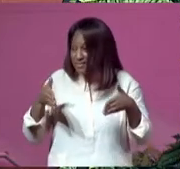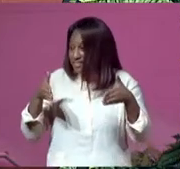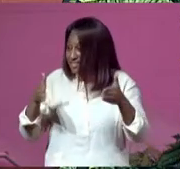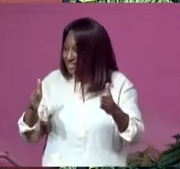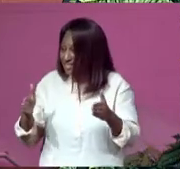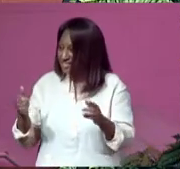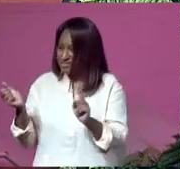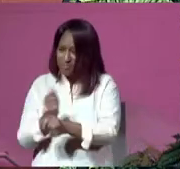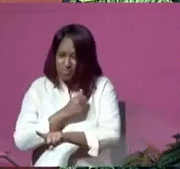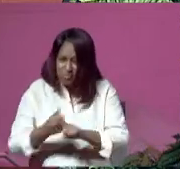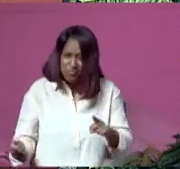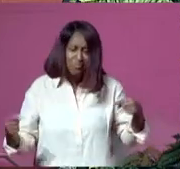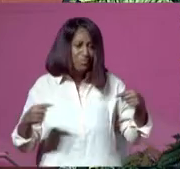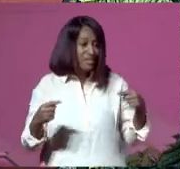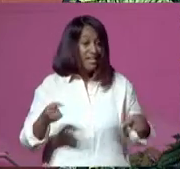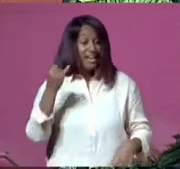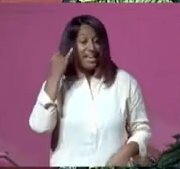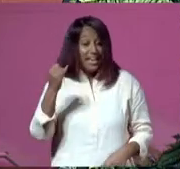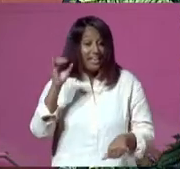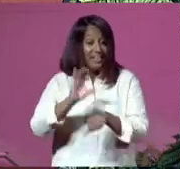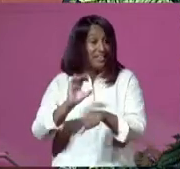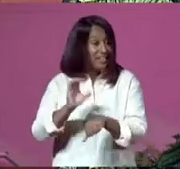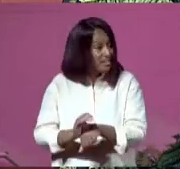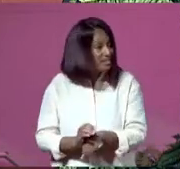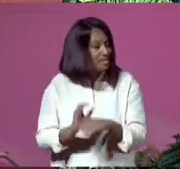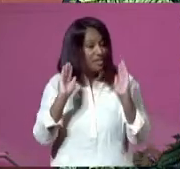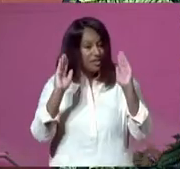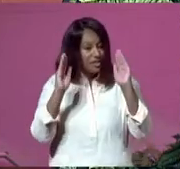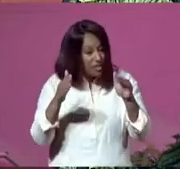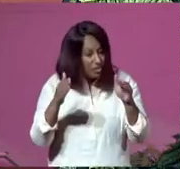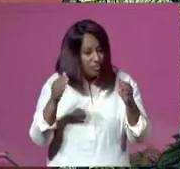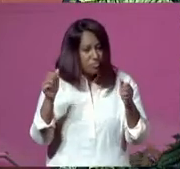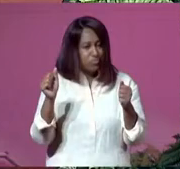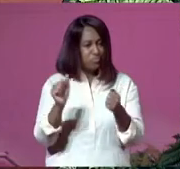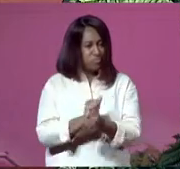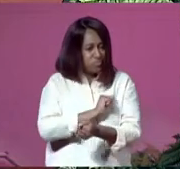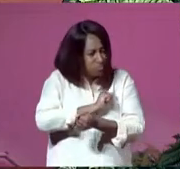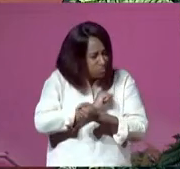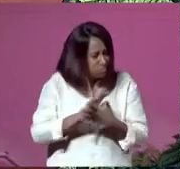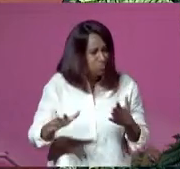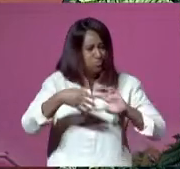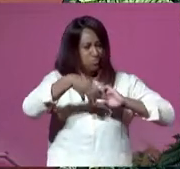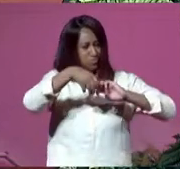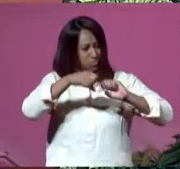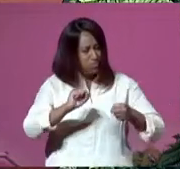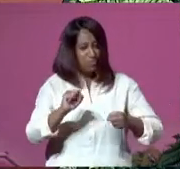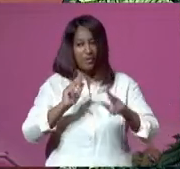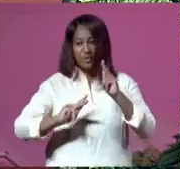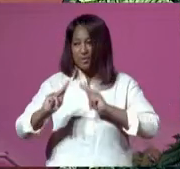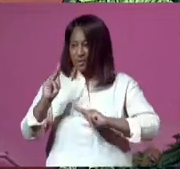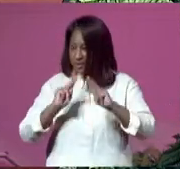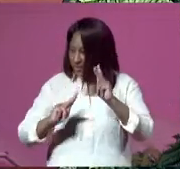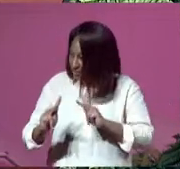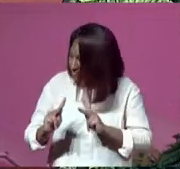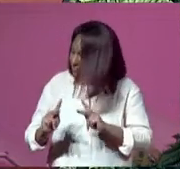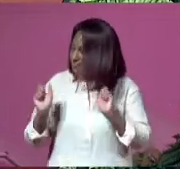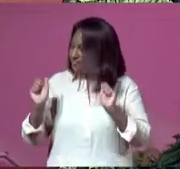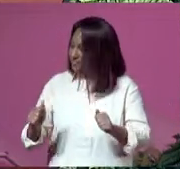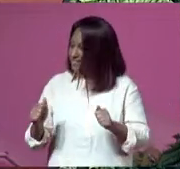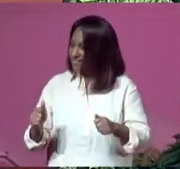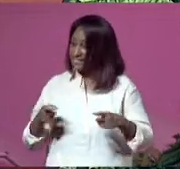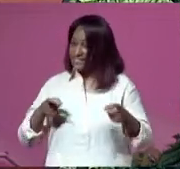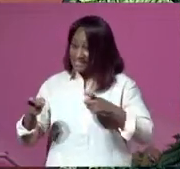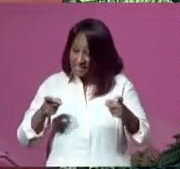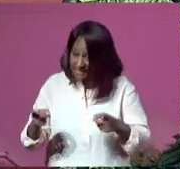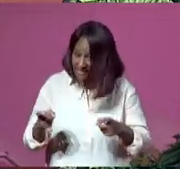church would begin to address the brokenness, people would address their own badness.